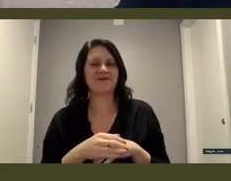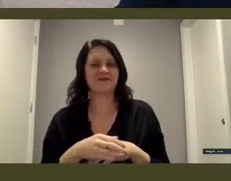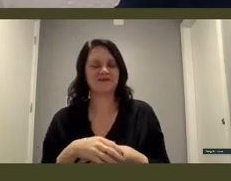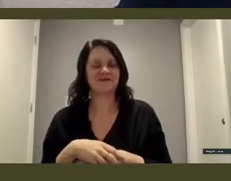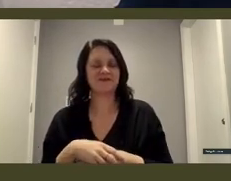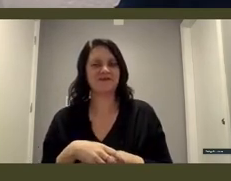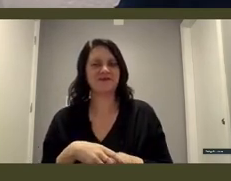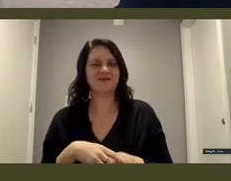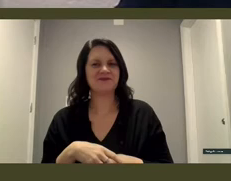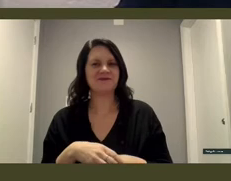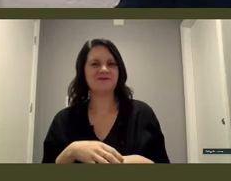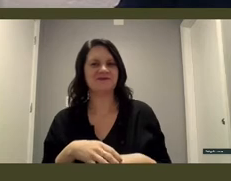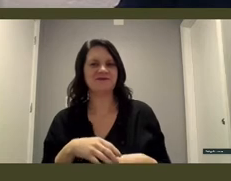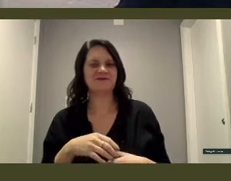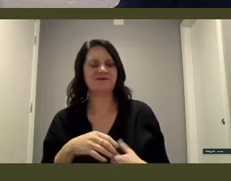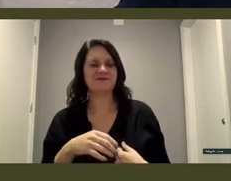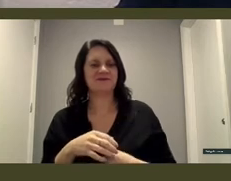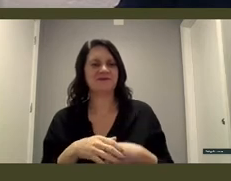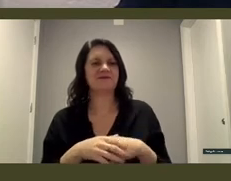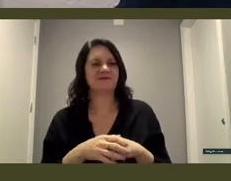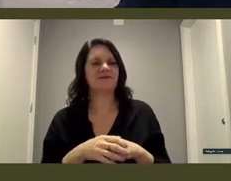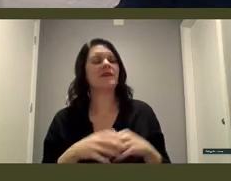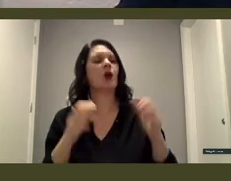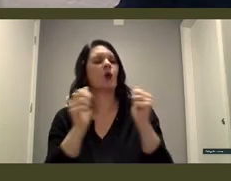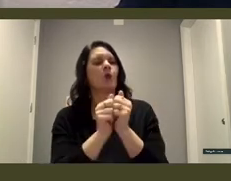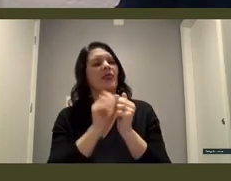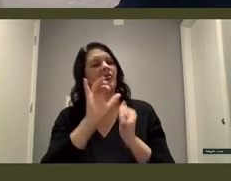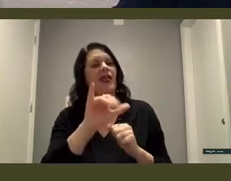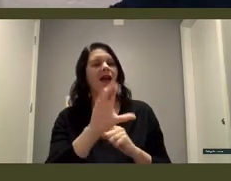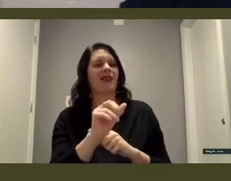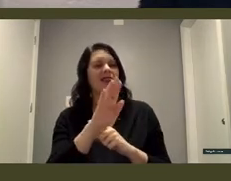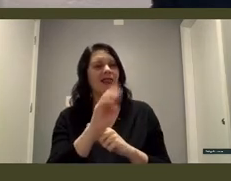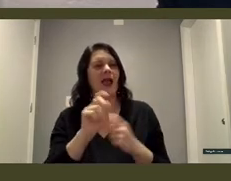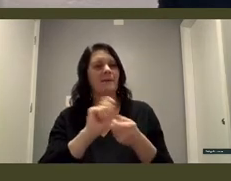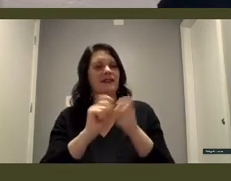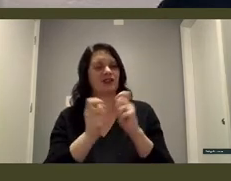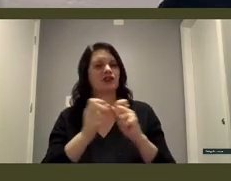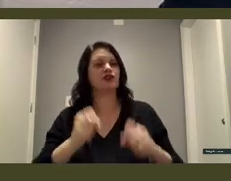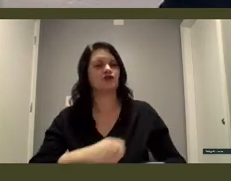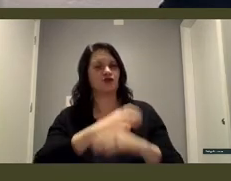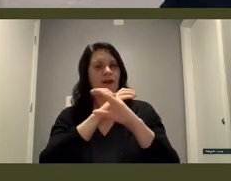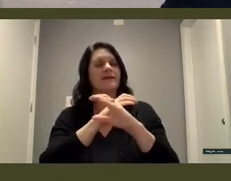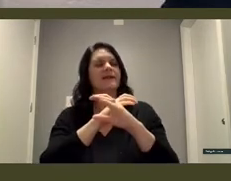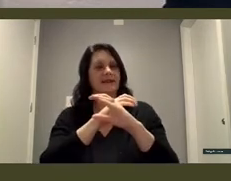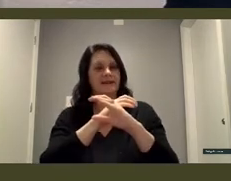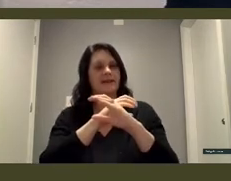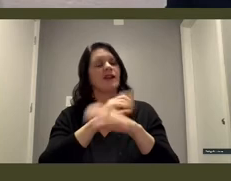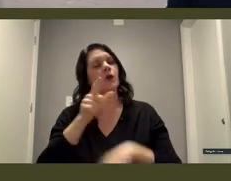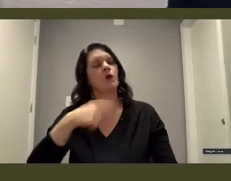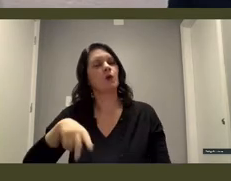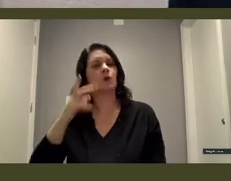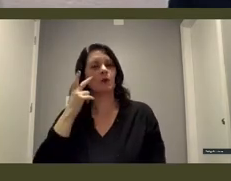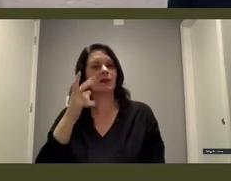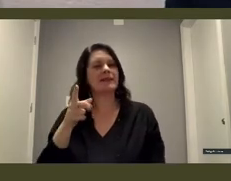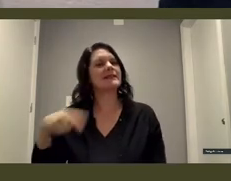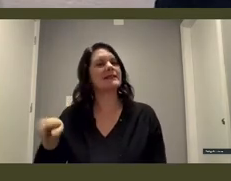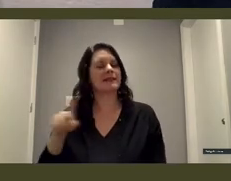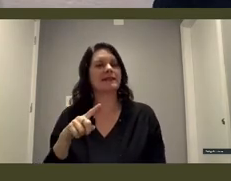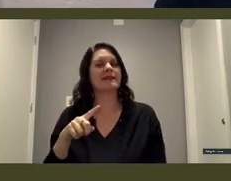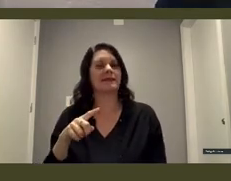most leaders are also being propelled to act because we have young women leading the fight for the climate change justice